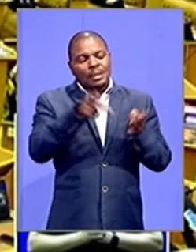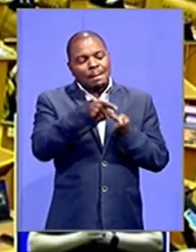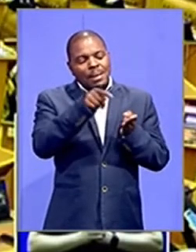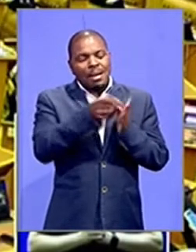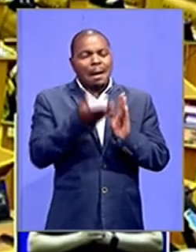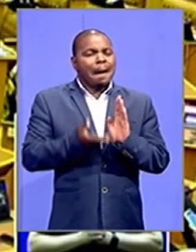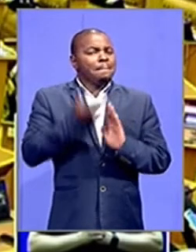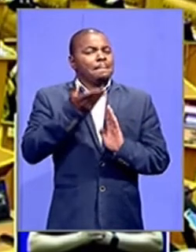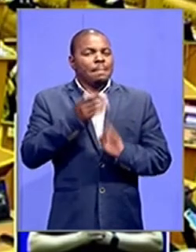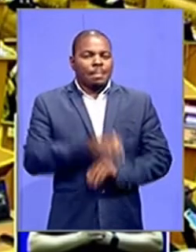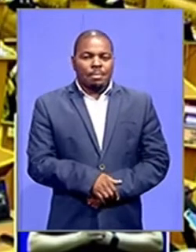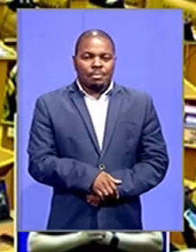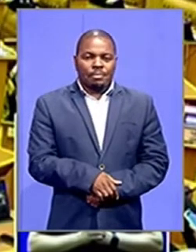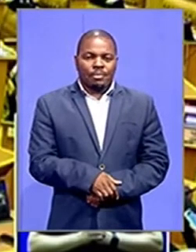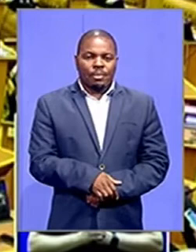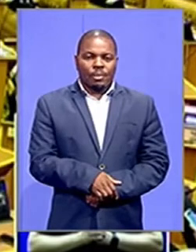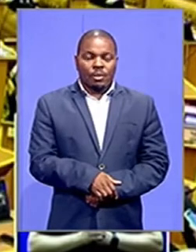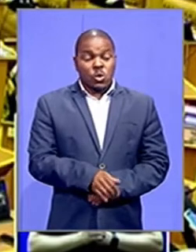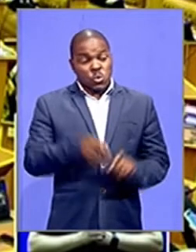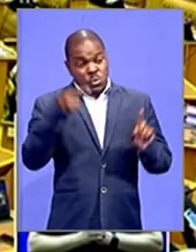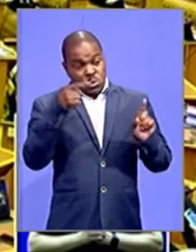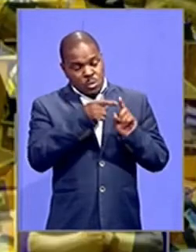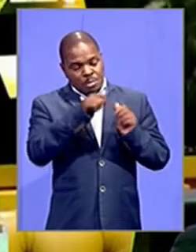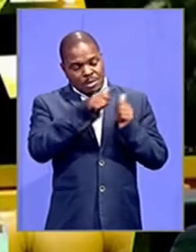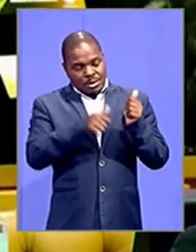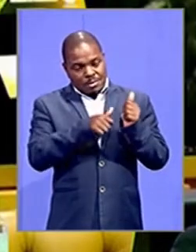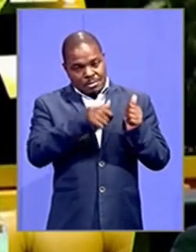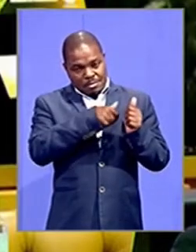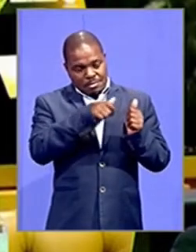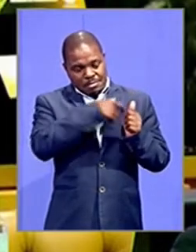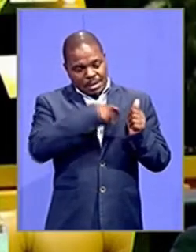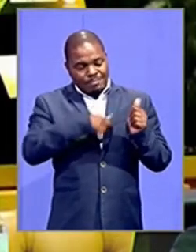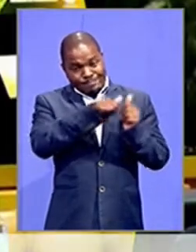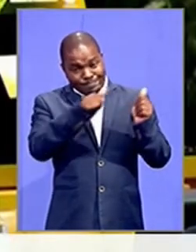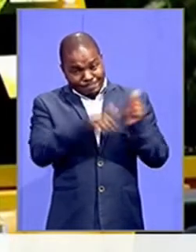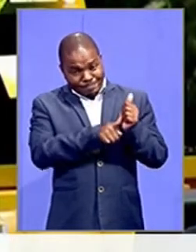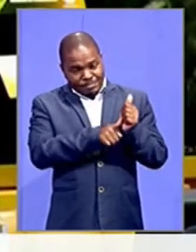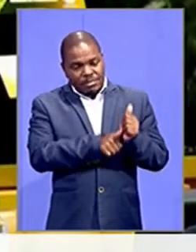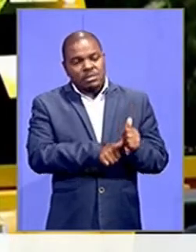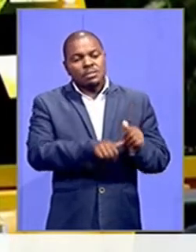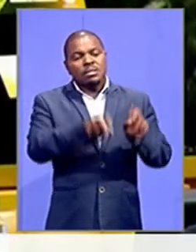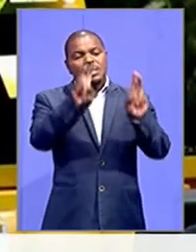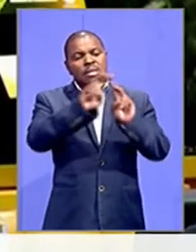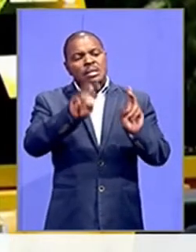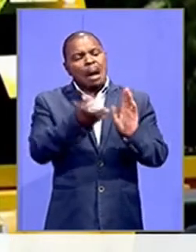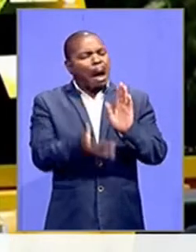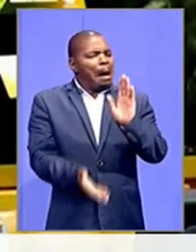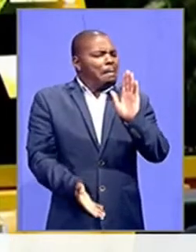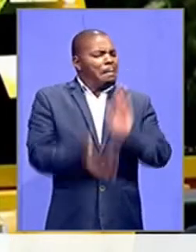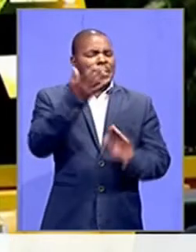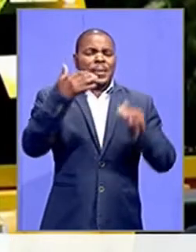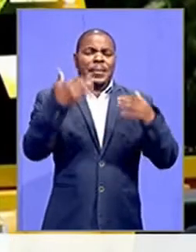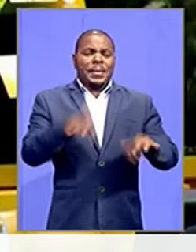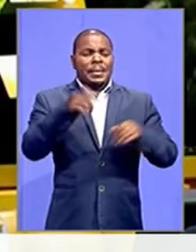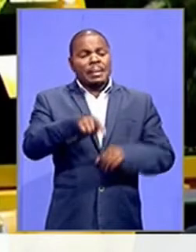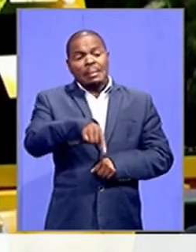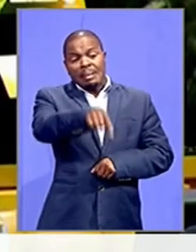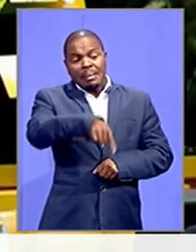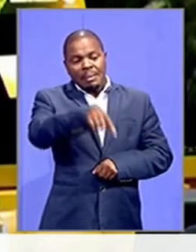motlakase. Do you, Deputy President, regard such high increases in electricity